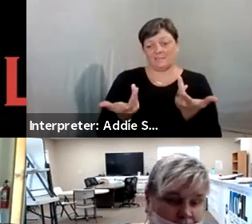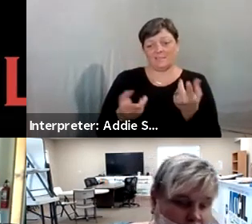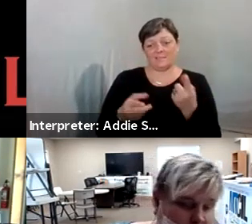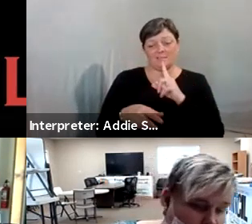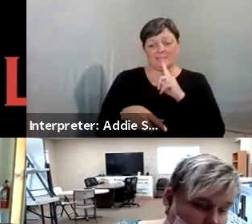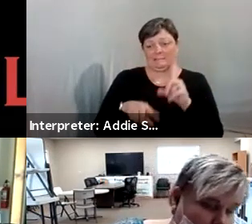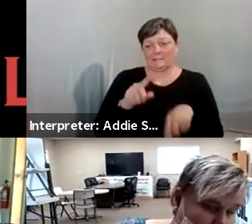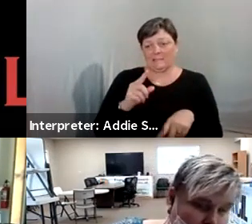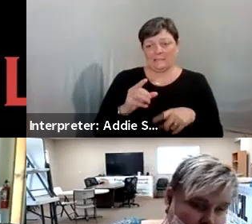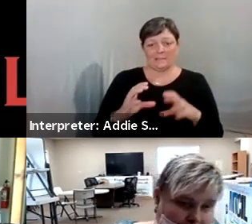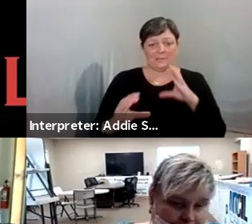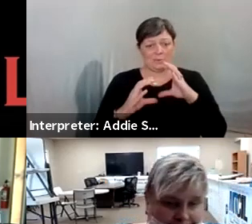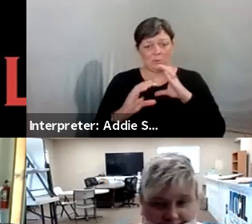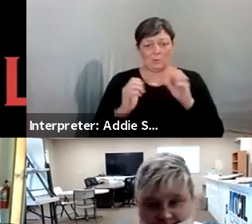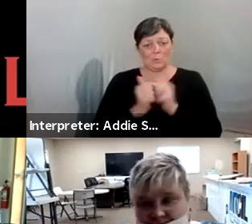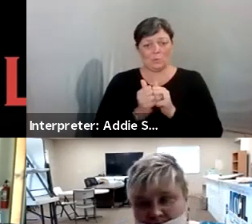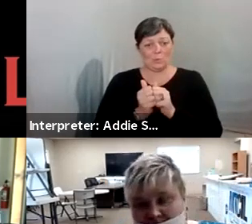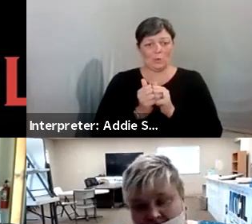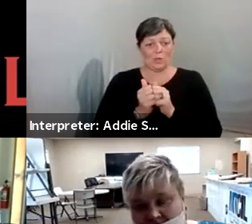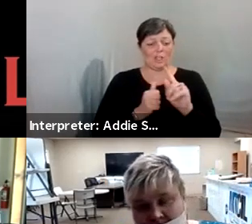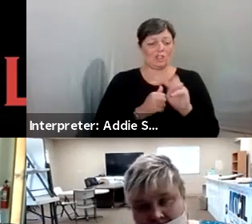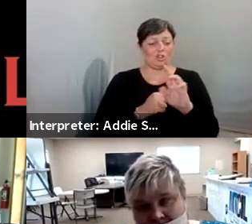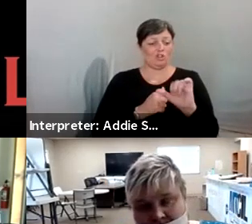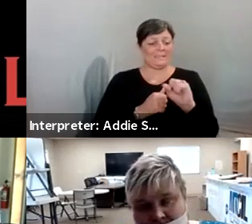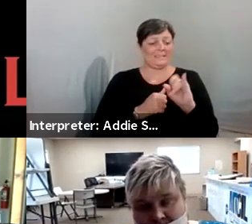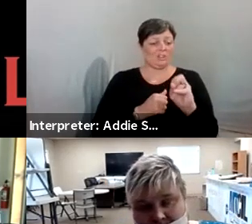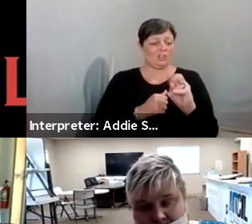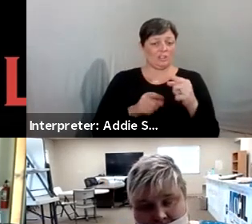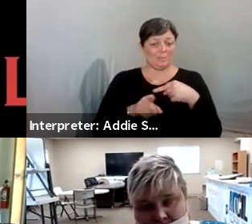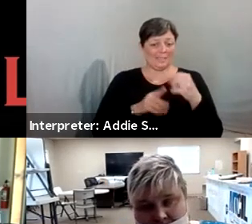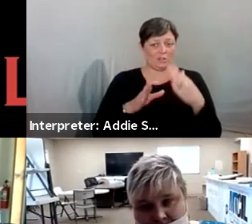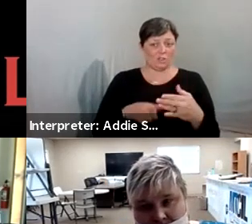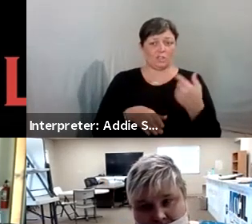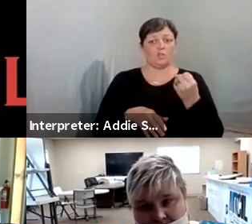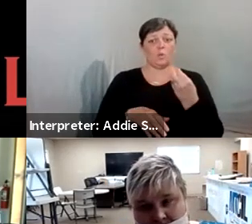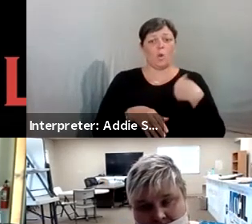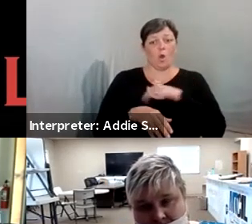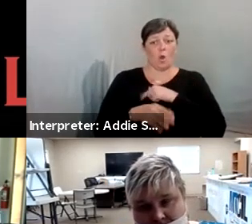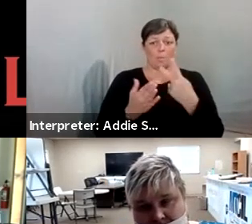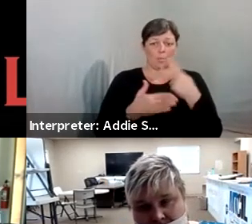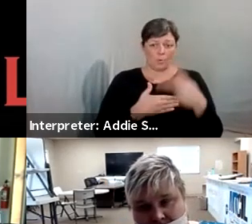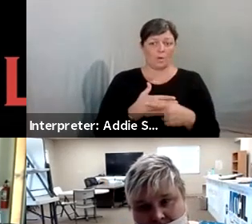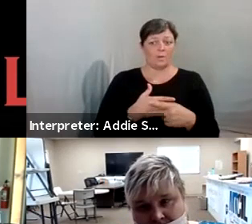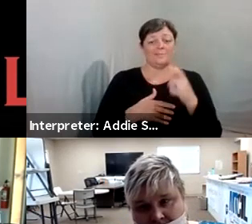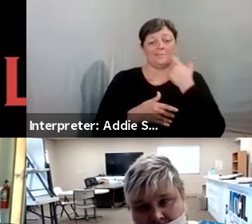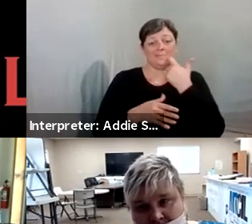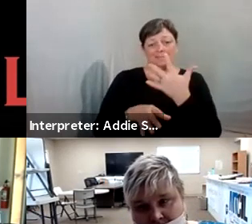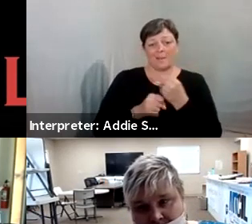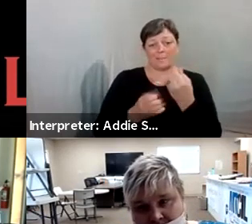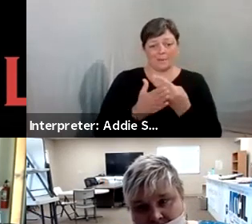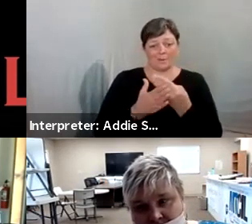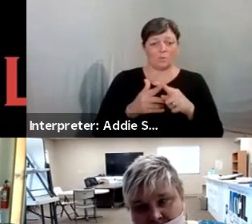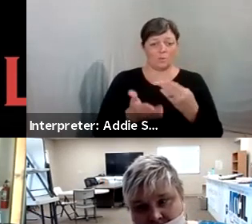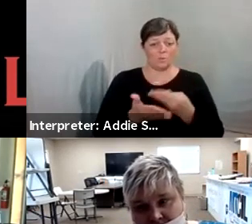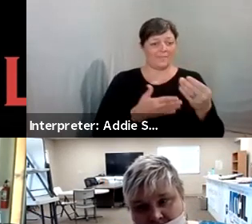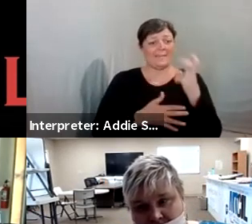really communicate with the transition specialist. So our program just got money to purchase